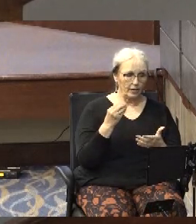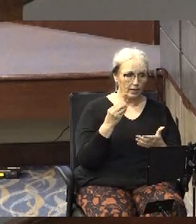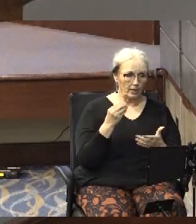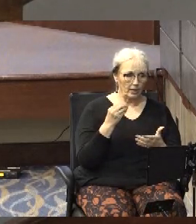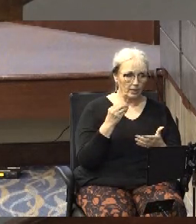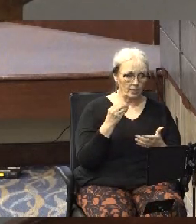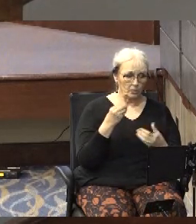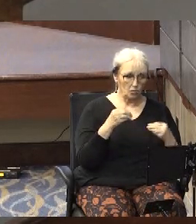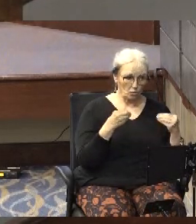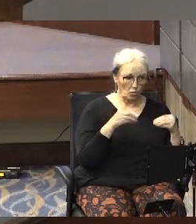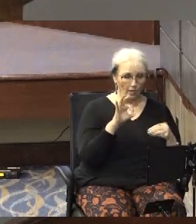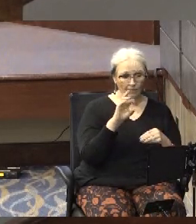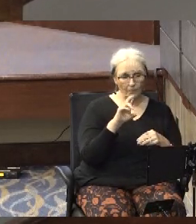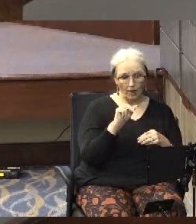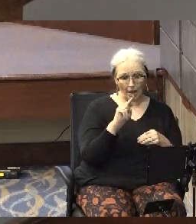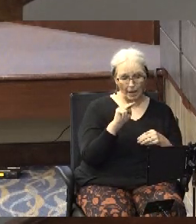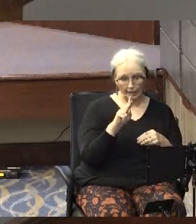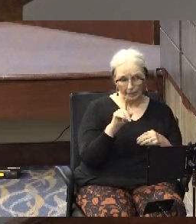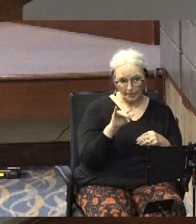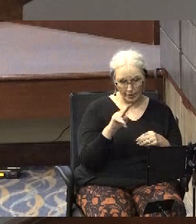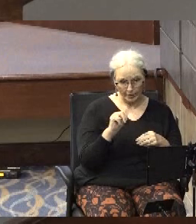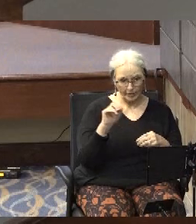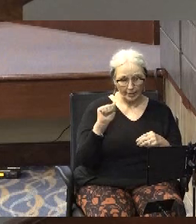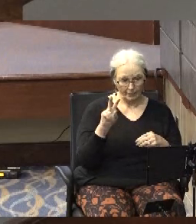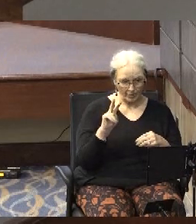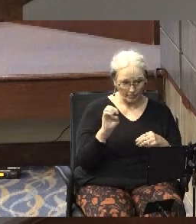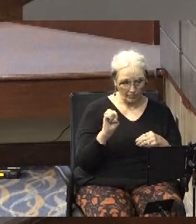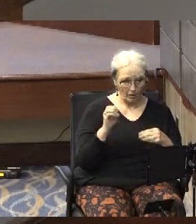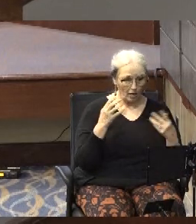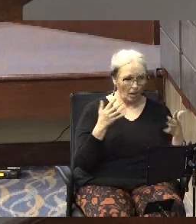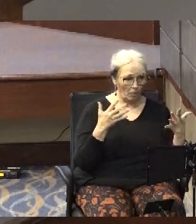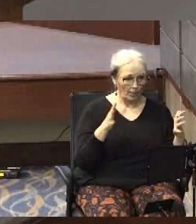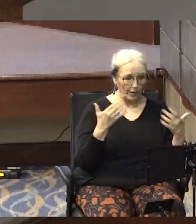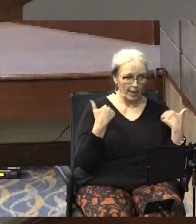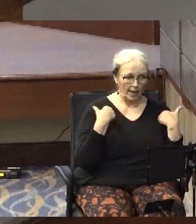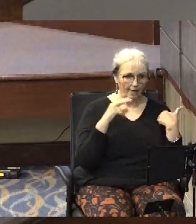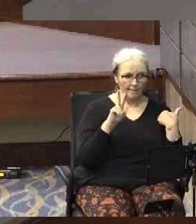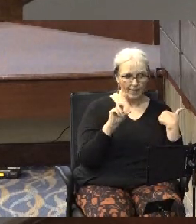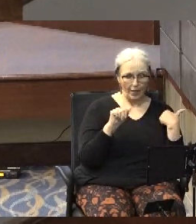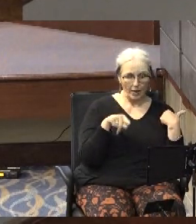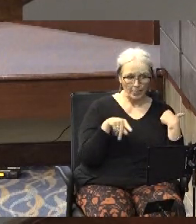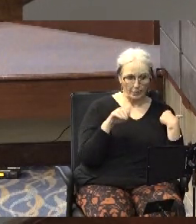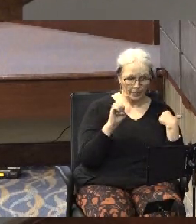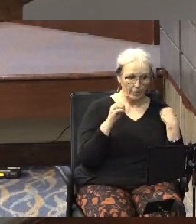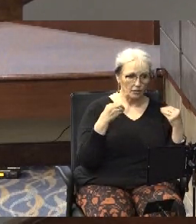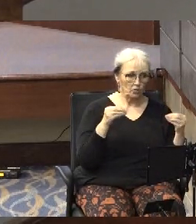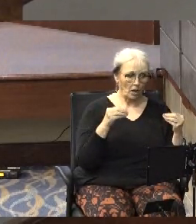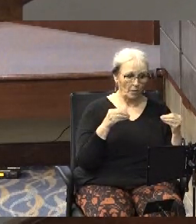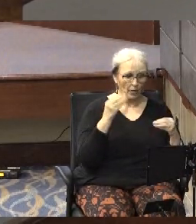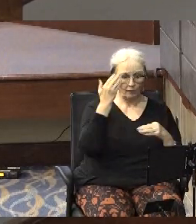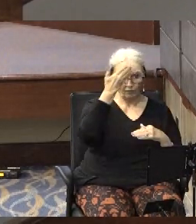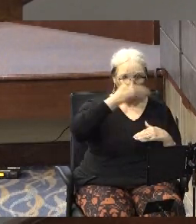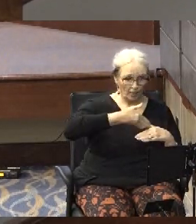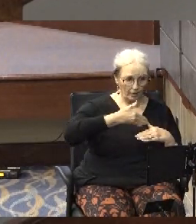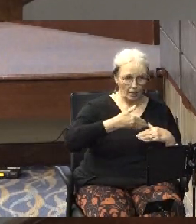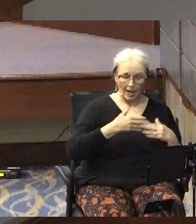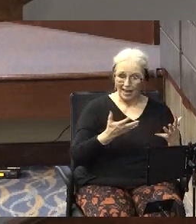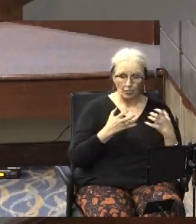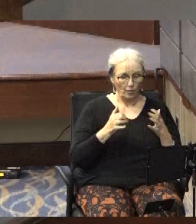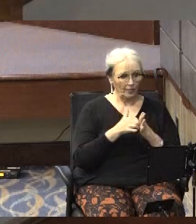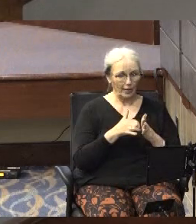Franklin Avenue already has a vape shop across from it. I don't really want a vape shop coming into my